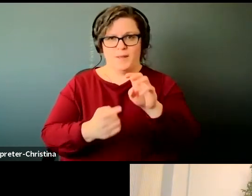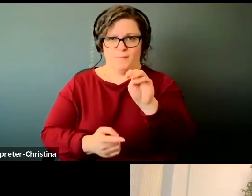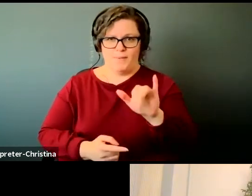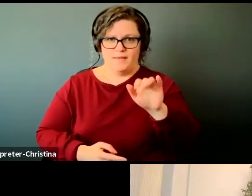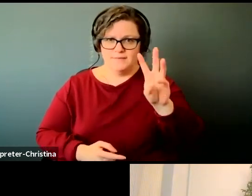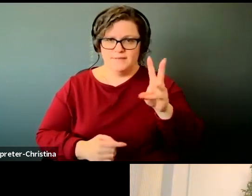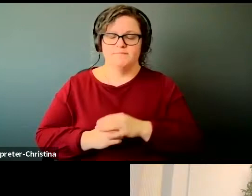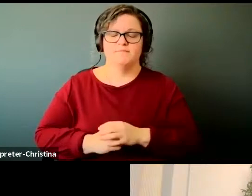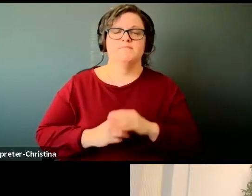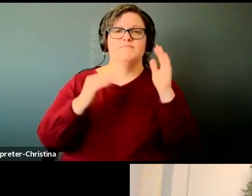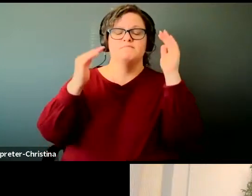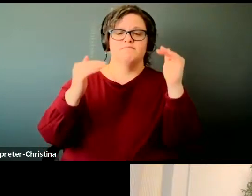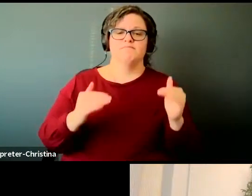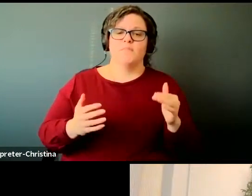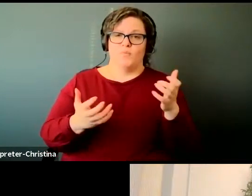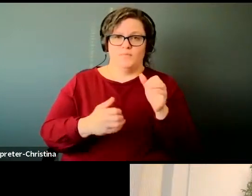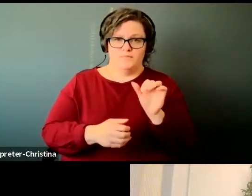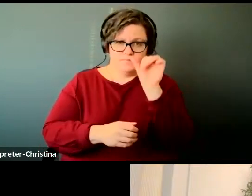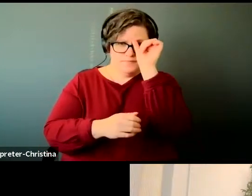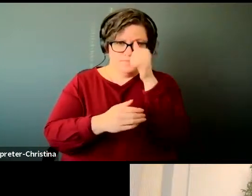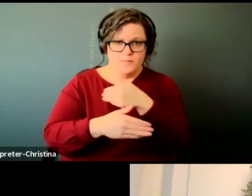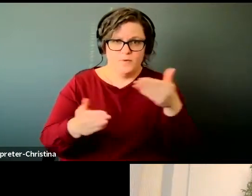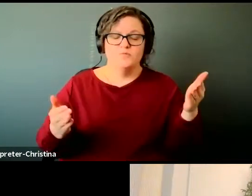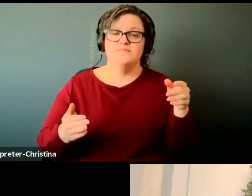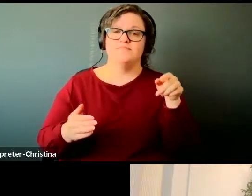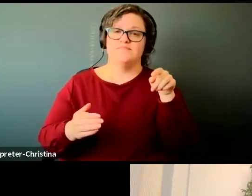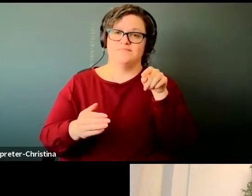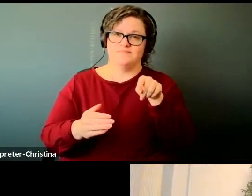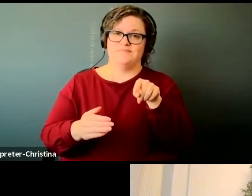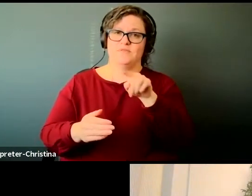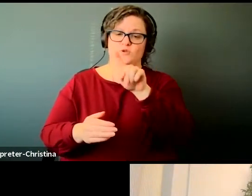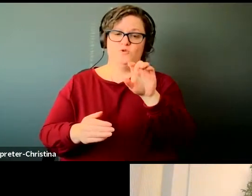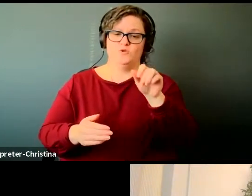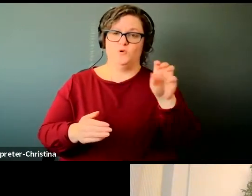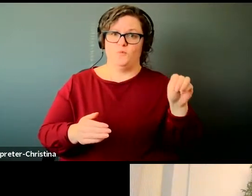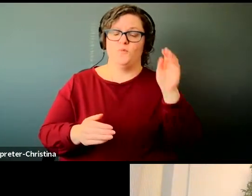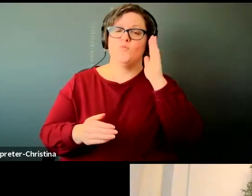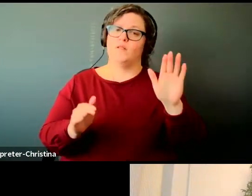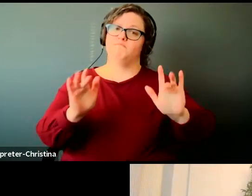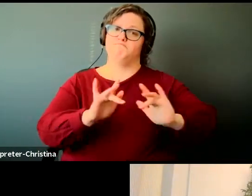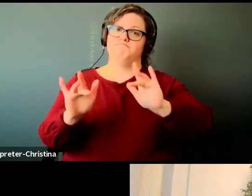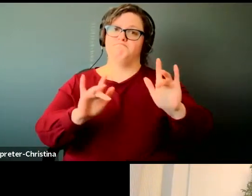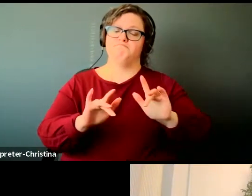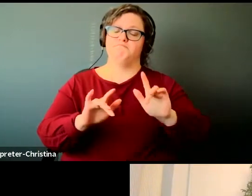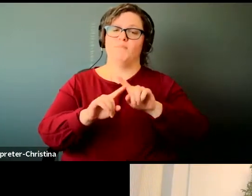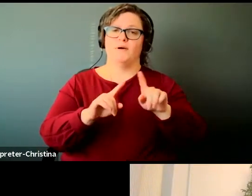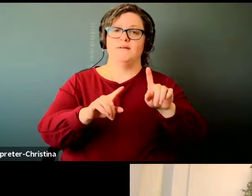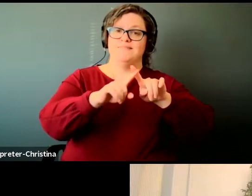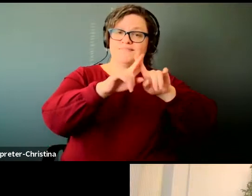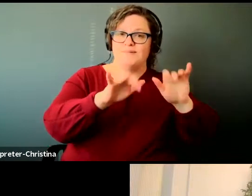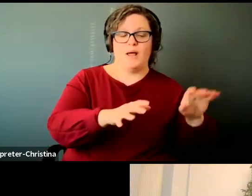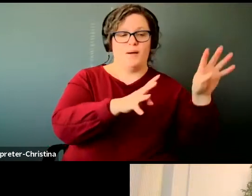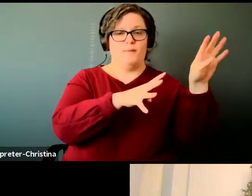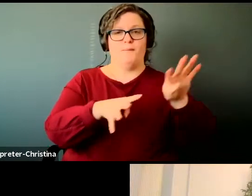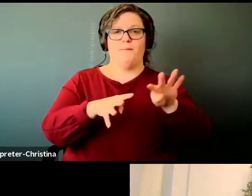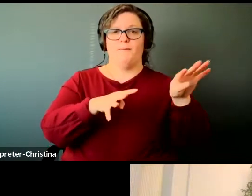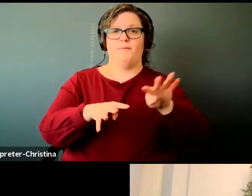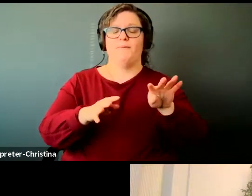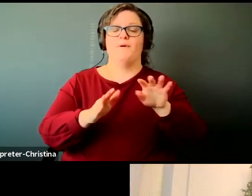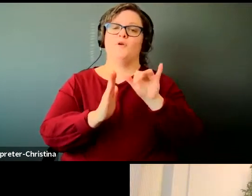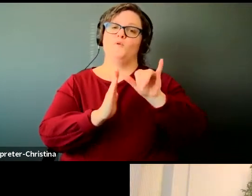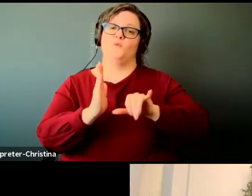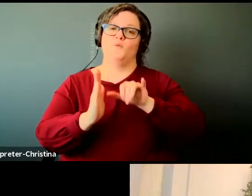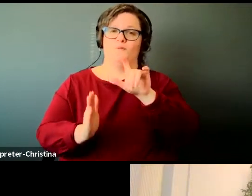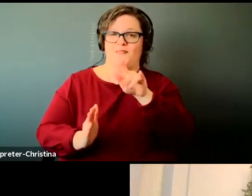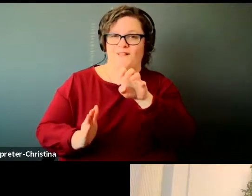everyone that this talk is being recorded and it will also be live streamed on YouTube Live. So hi everyone on YouTube